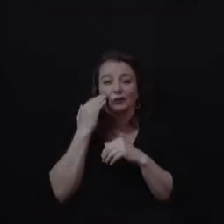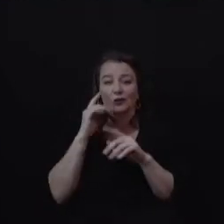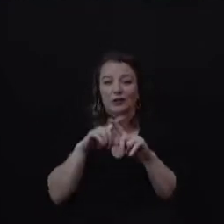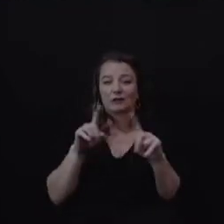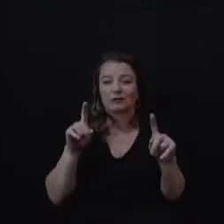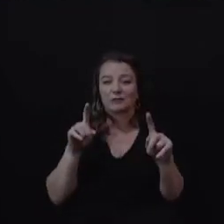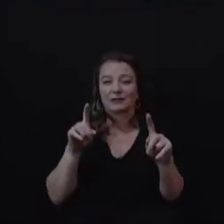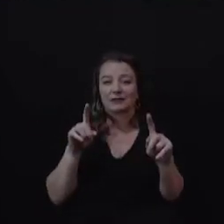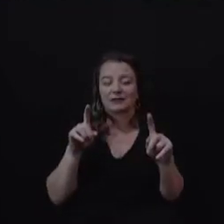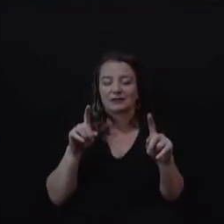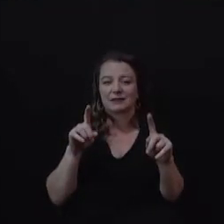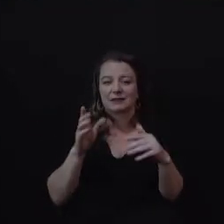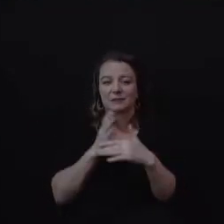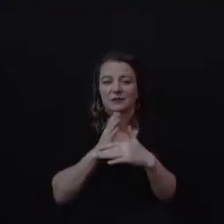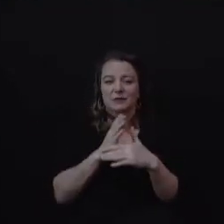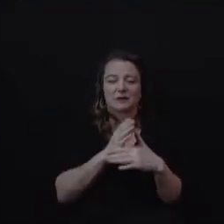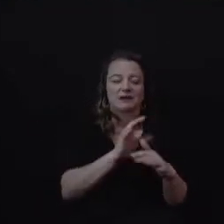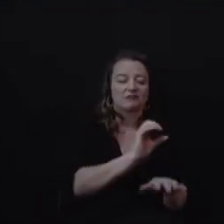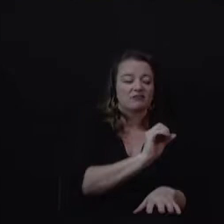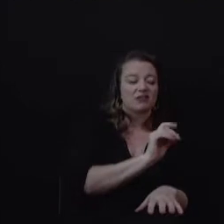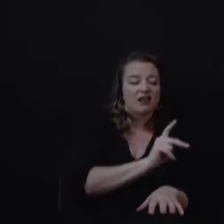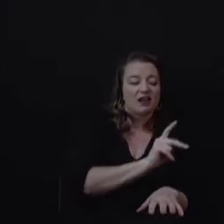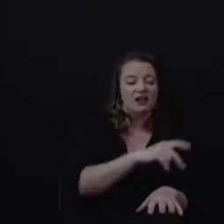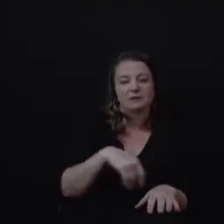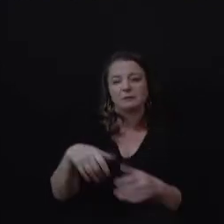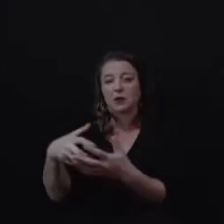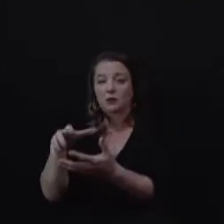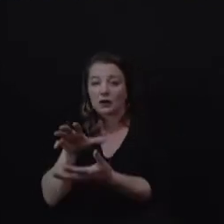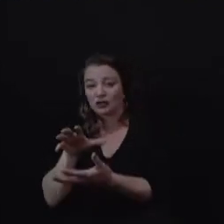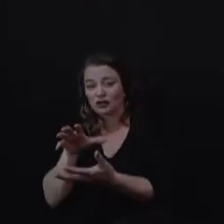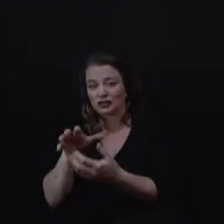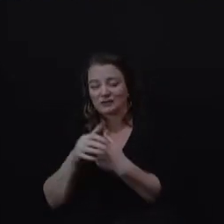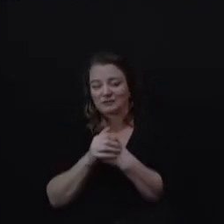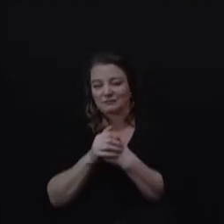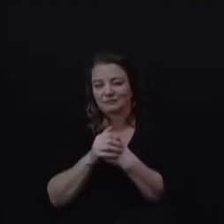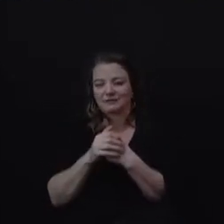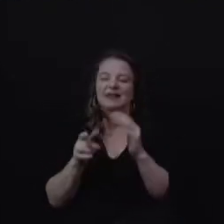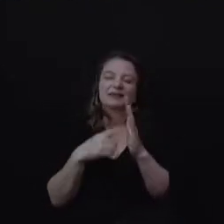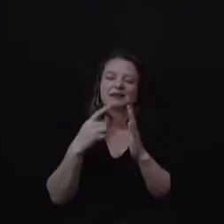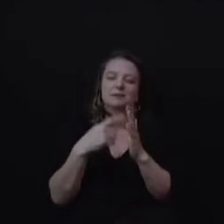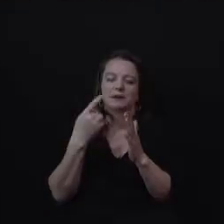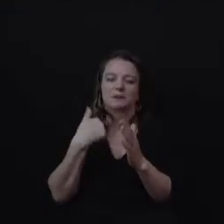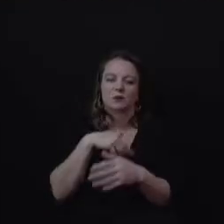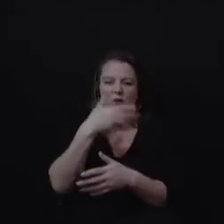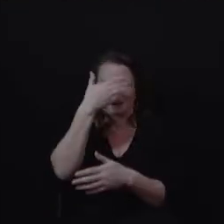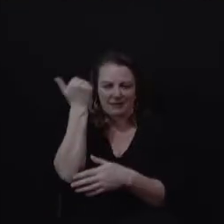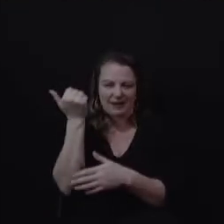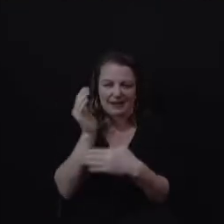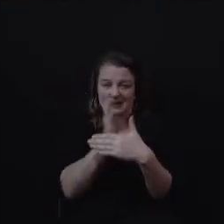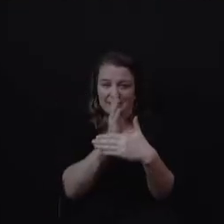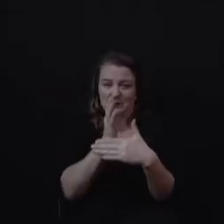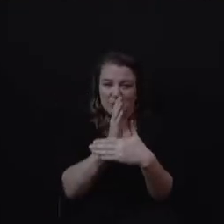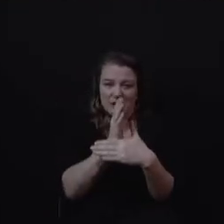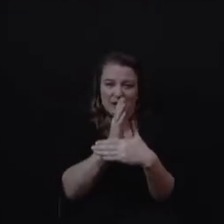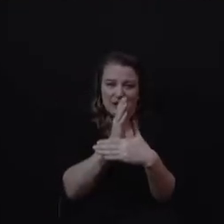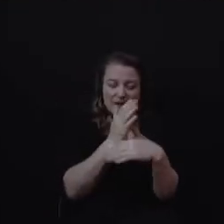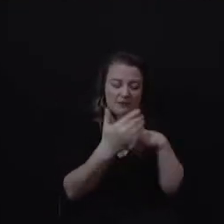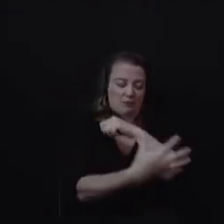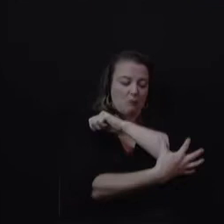being okay and rich? Because sometimes we forget that there's an in-between of poor and